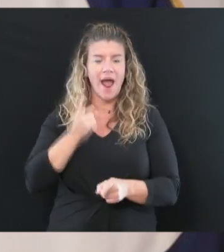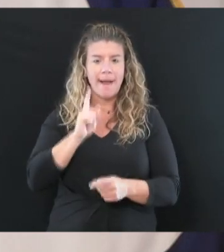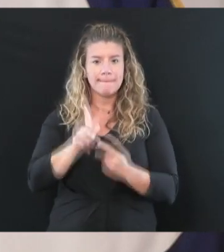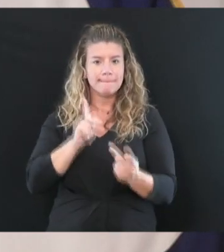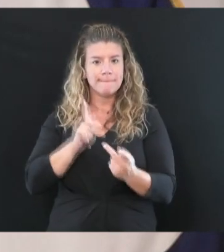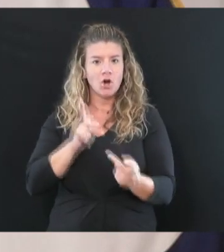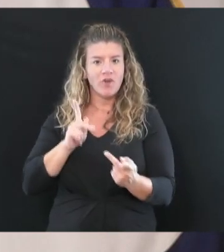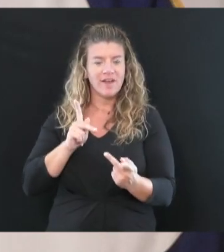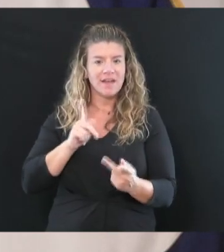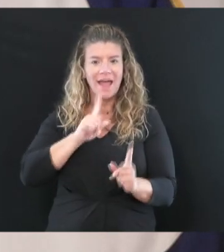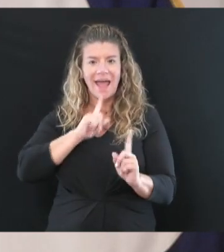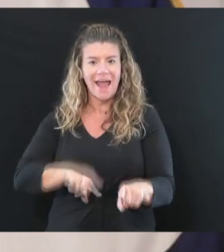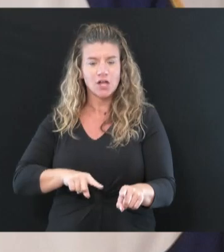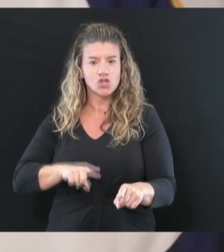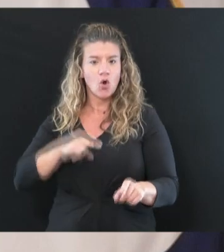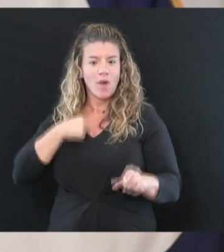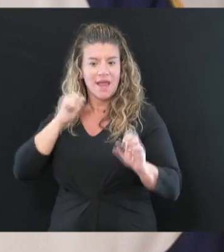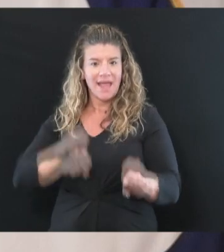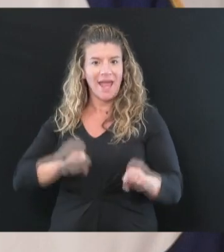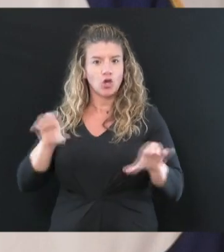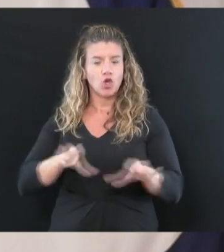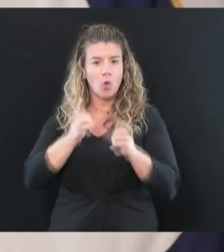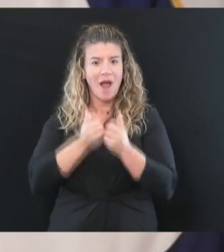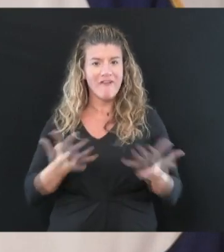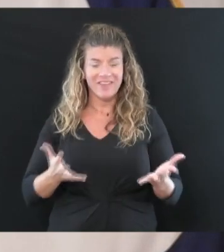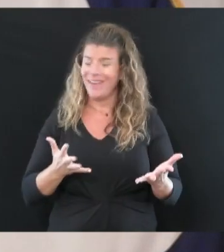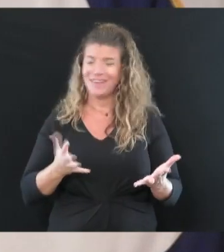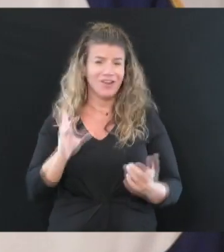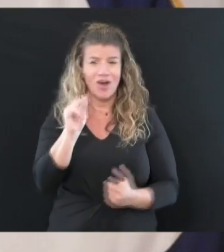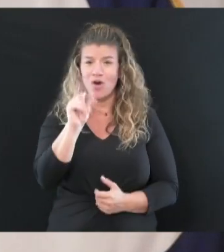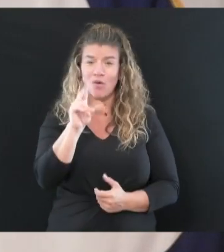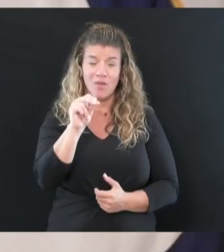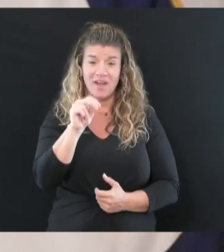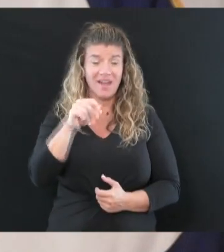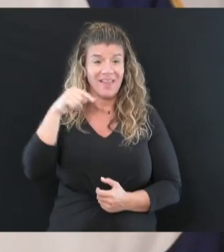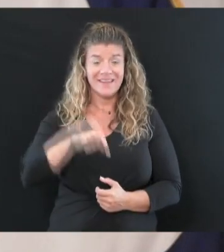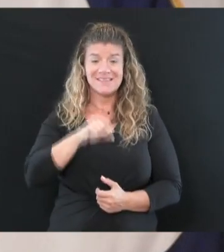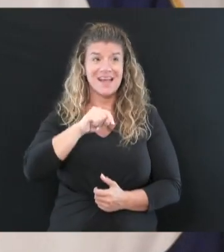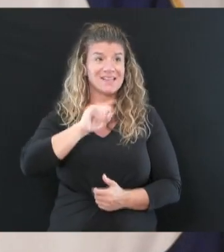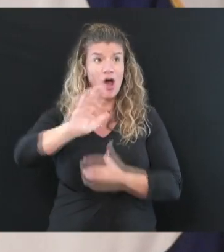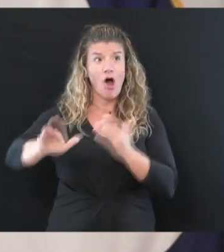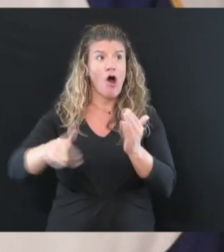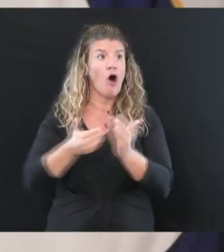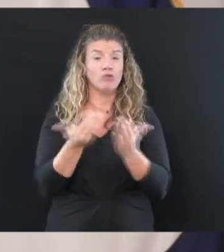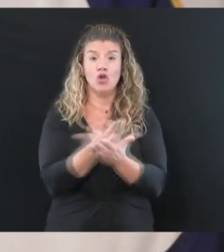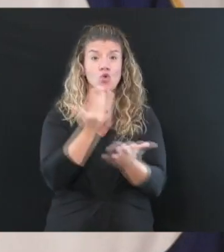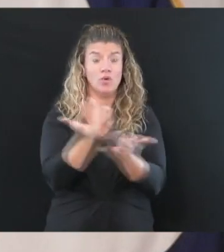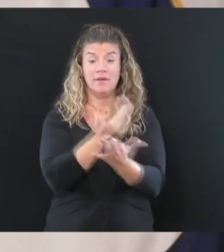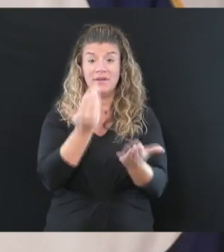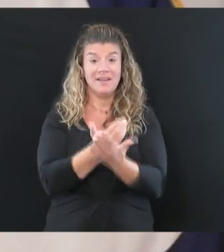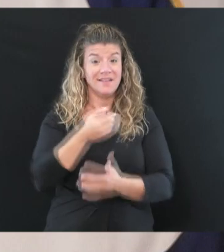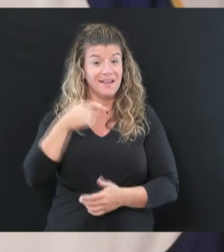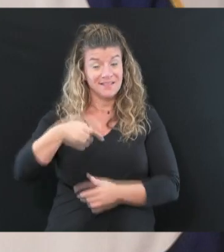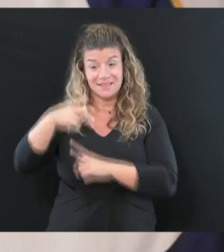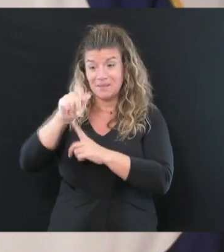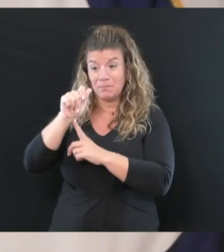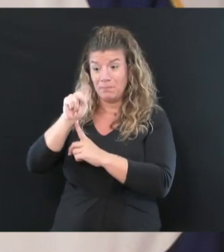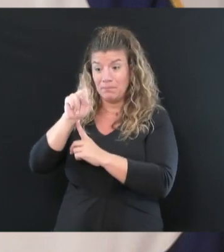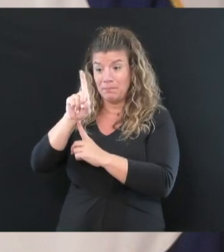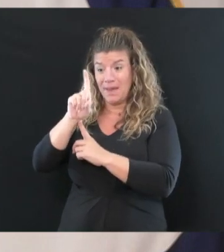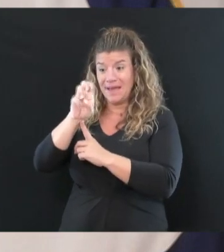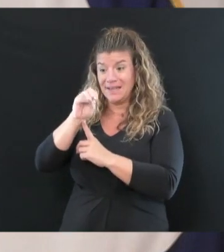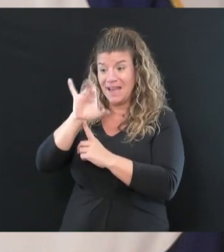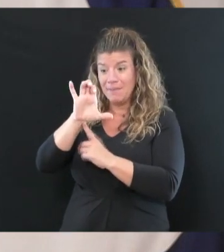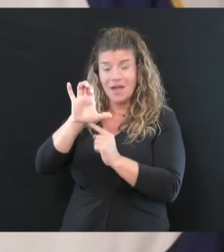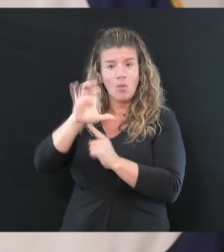to absolutely what we're going to do with this. This is absolutely novel. It is a pandemic. Nobody in our lifetimes has ever